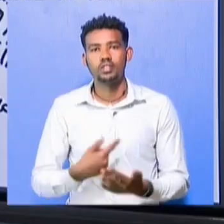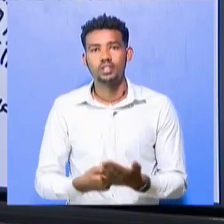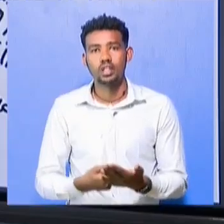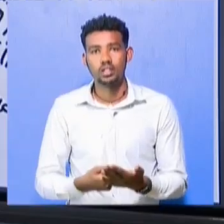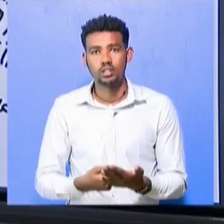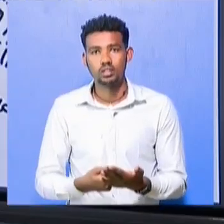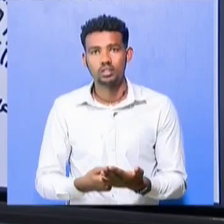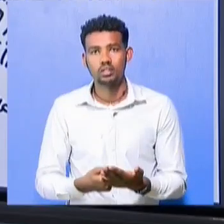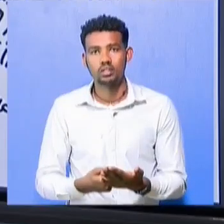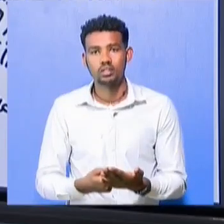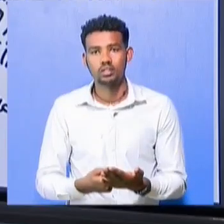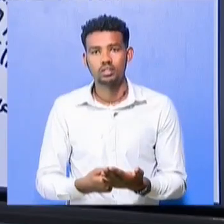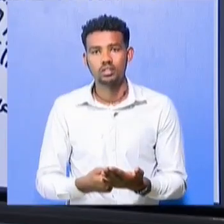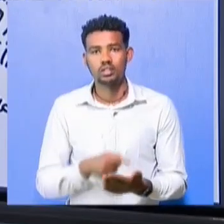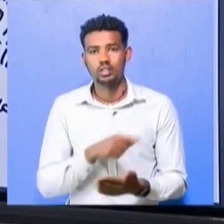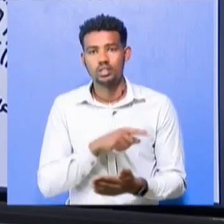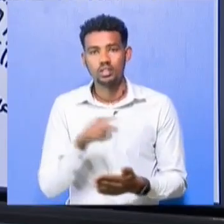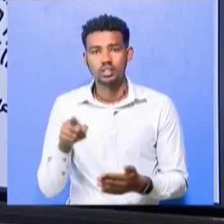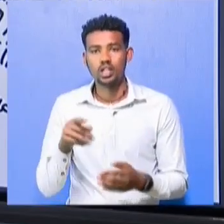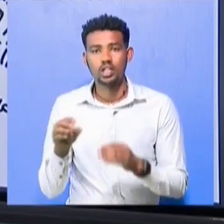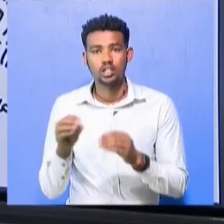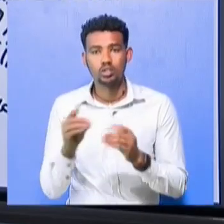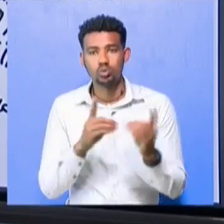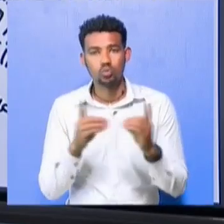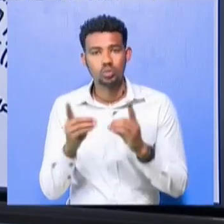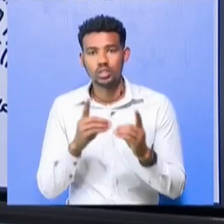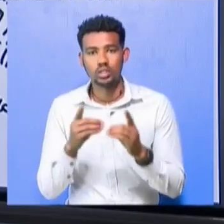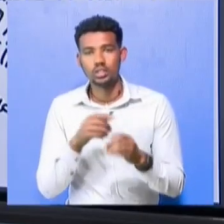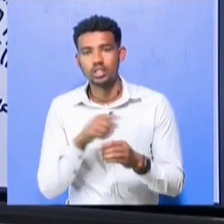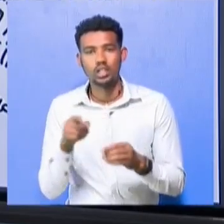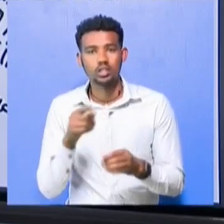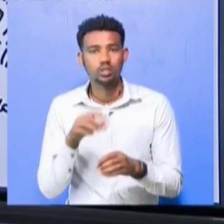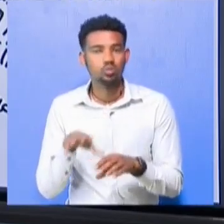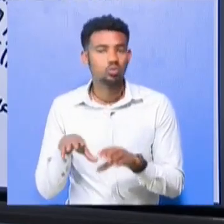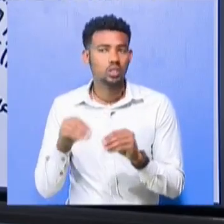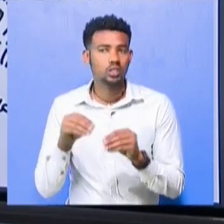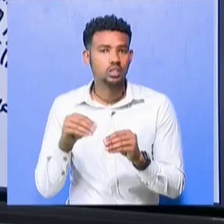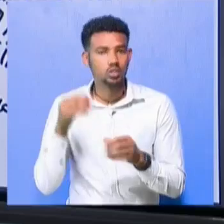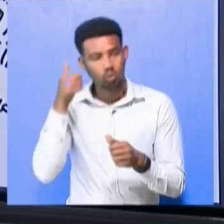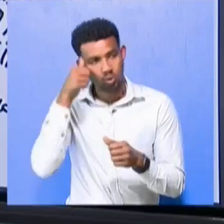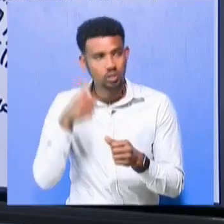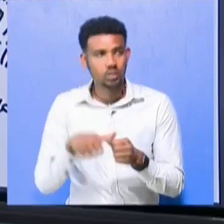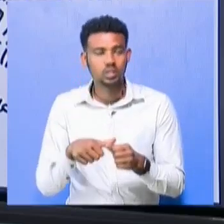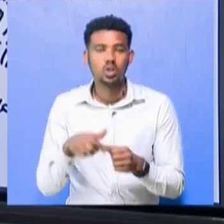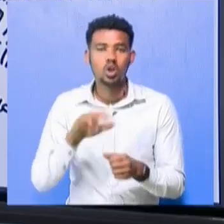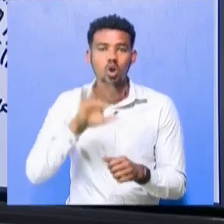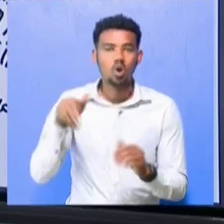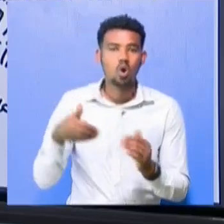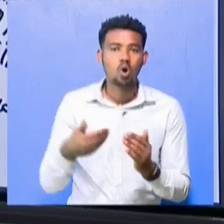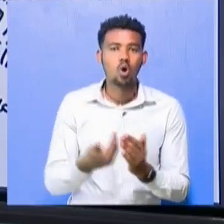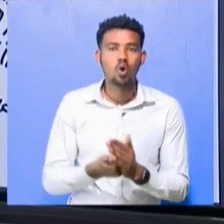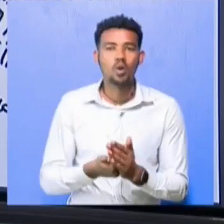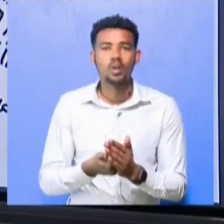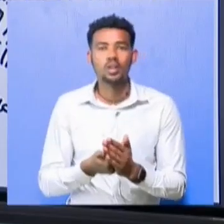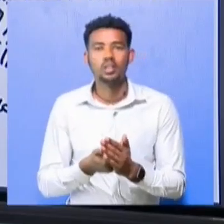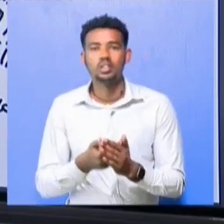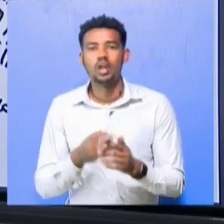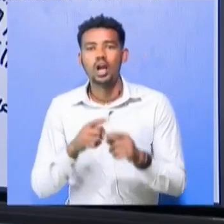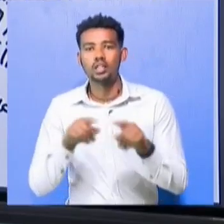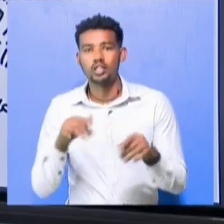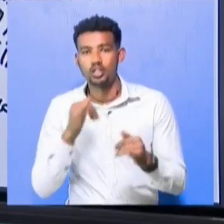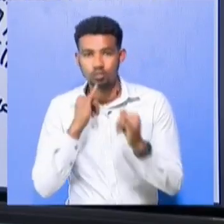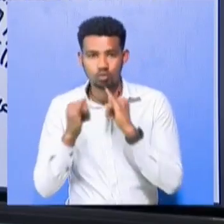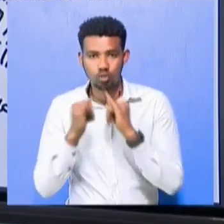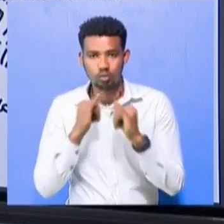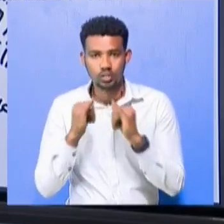because what they were doing while students were listening to the notice, all and some other informations are